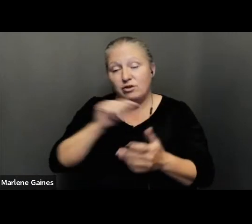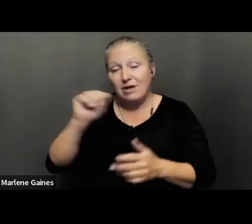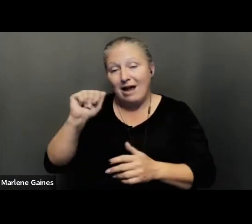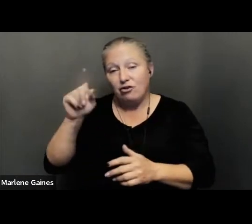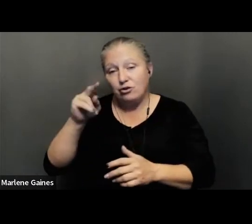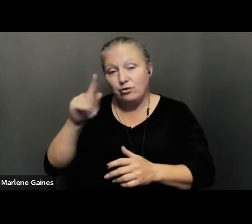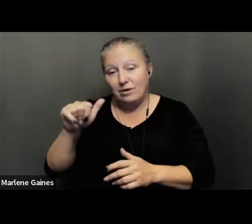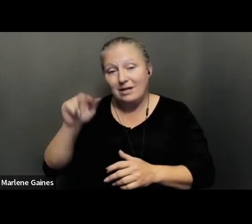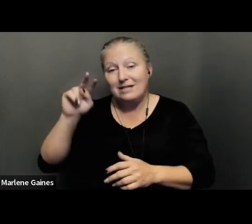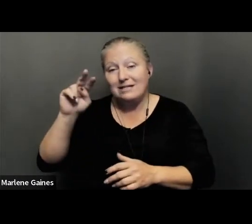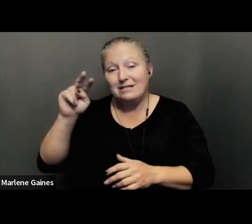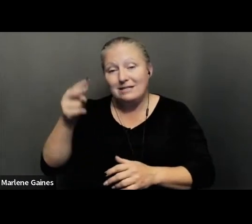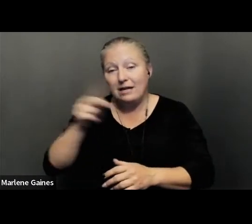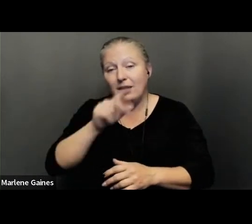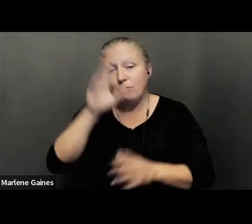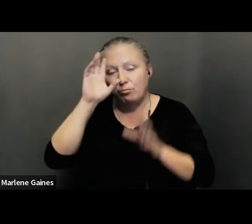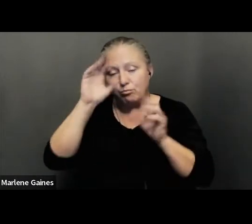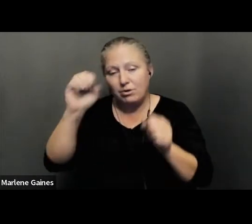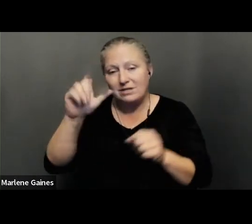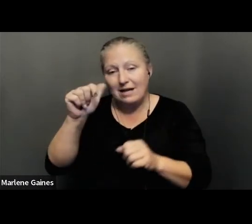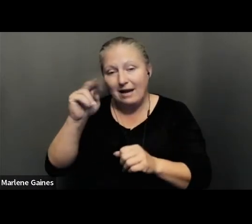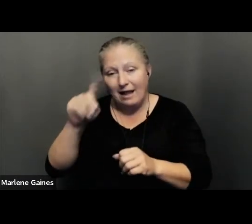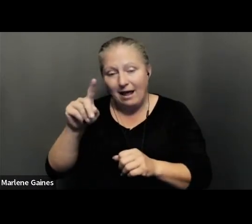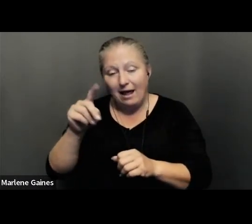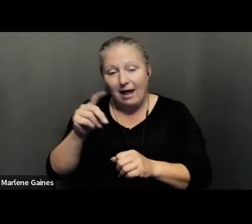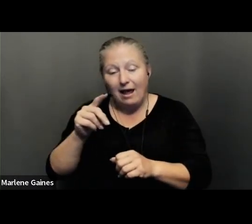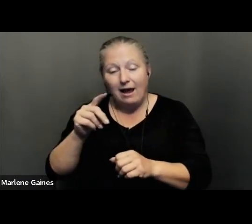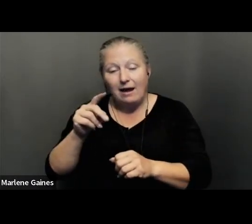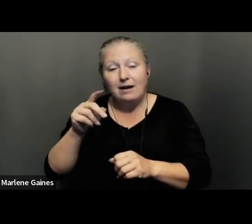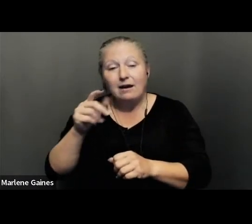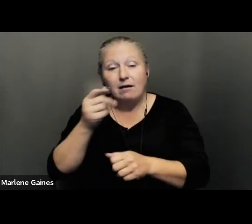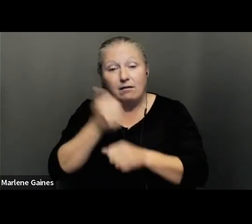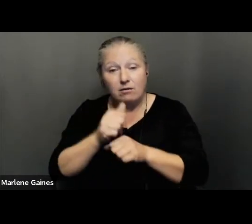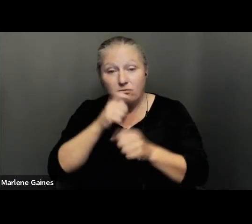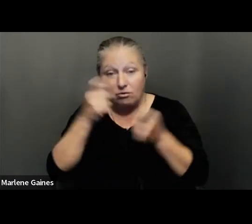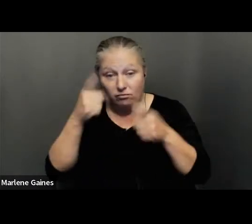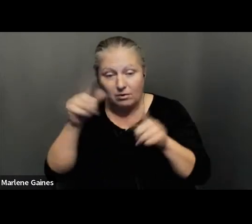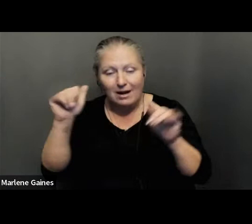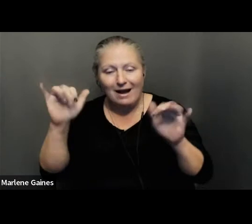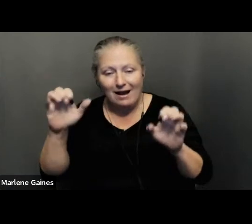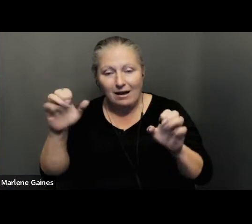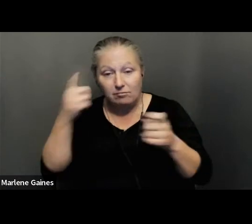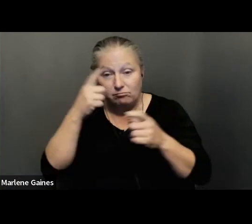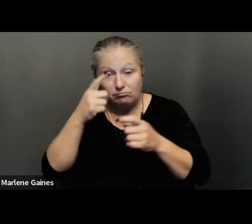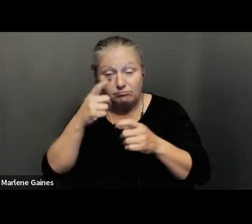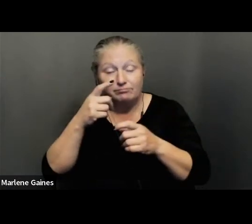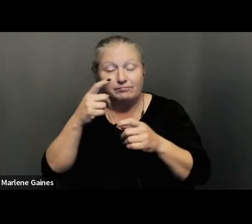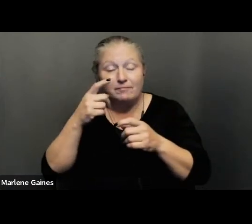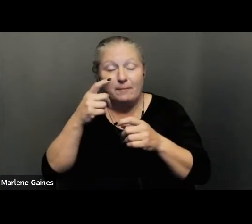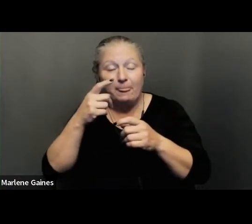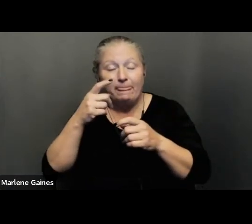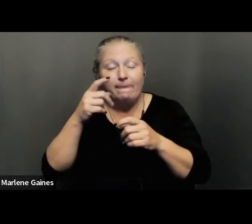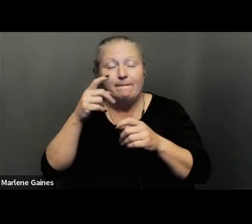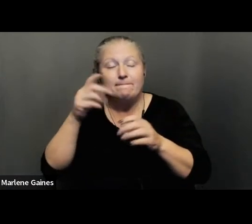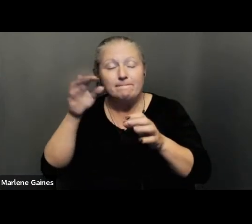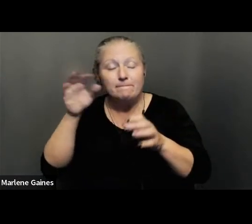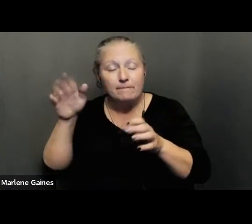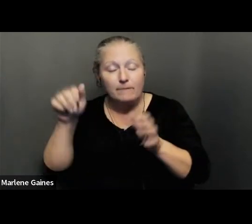Zuniga, seconded by President Land. All those in favor, please say aye. Aye. Any opposed? Hearing none, motion carried